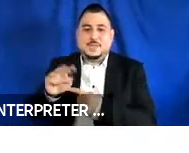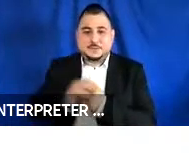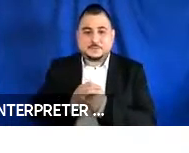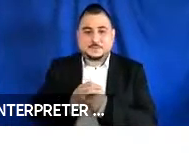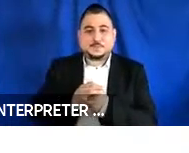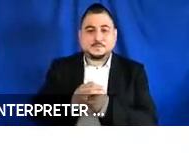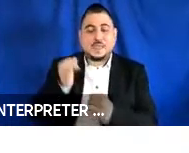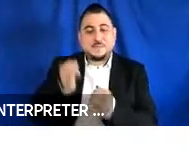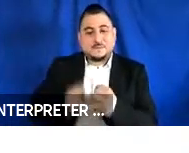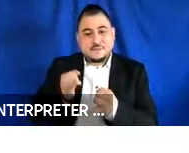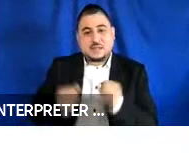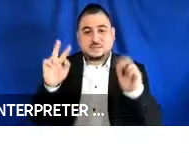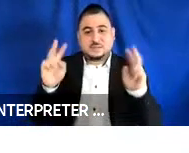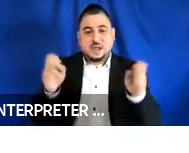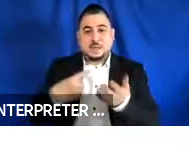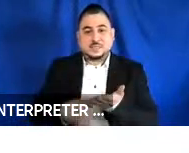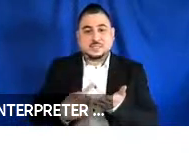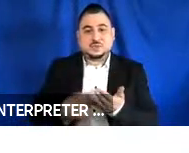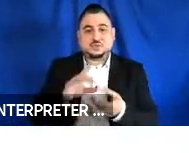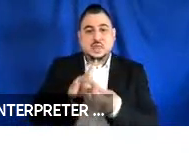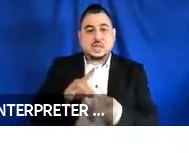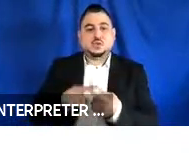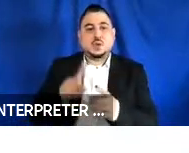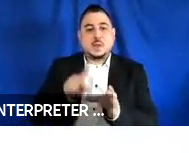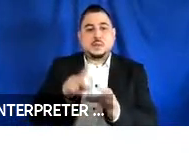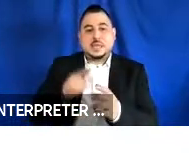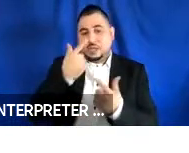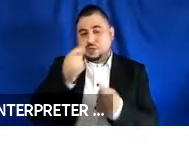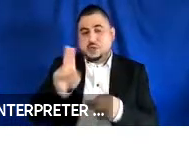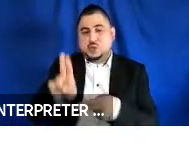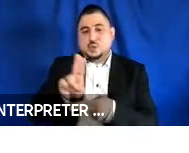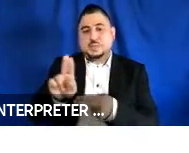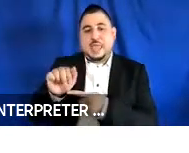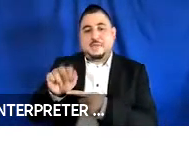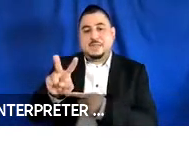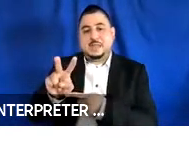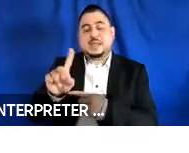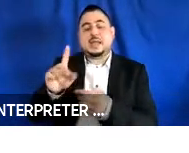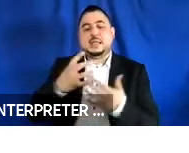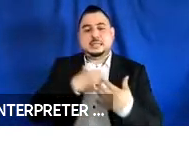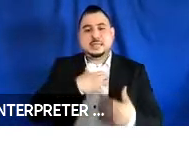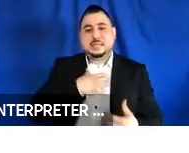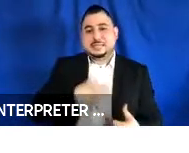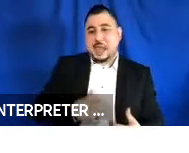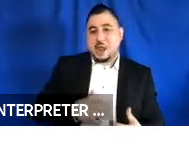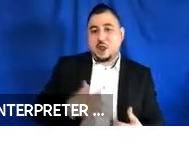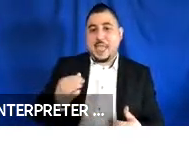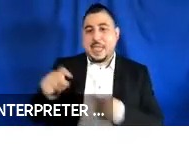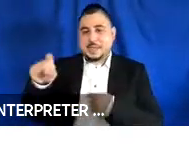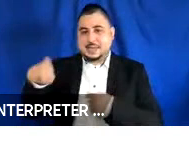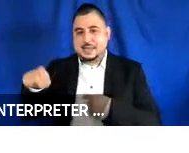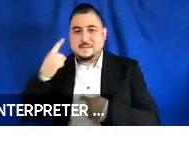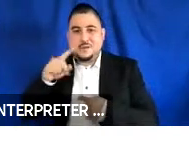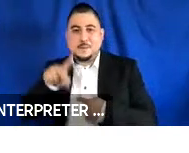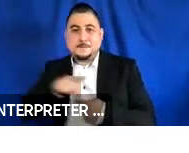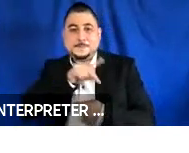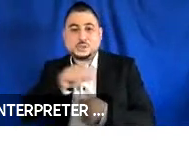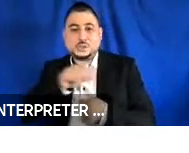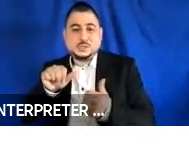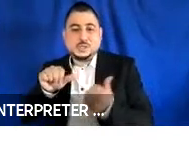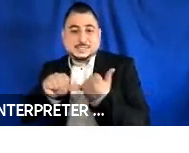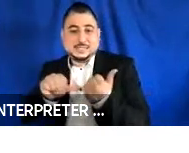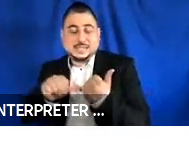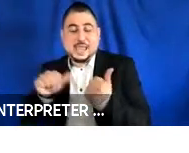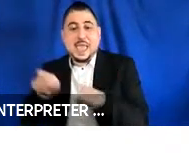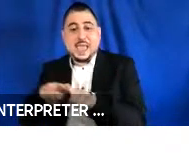A final topic discussed related to participant interest in utilizing AV was desire and/or need for personal assistance as an AV